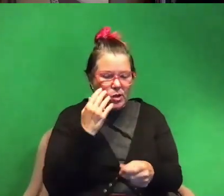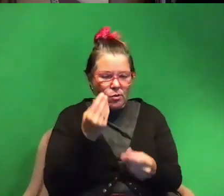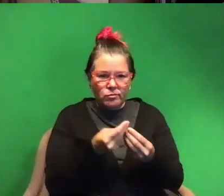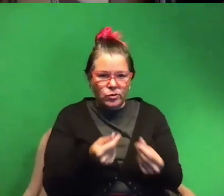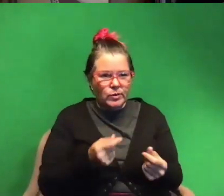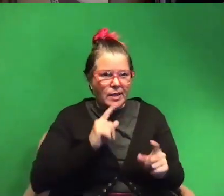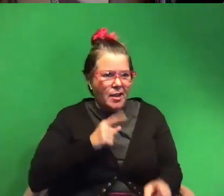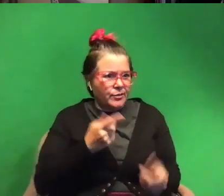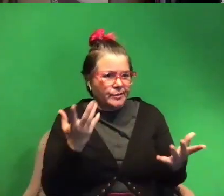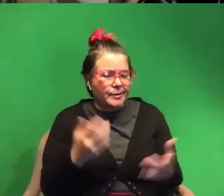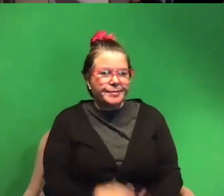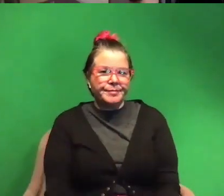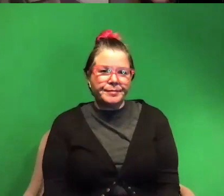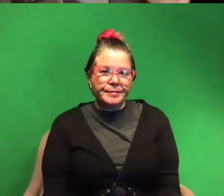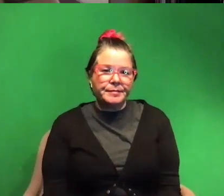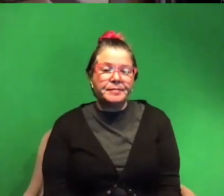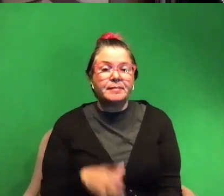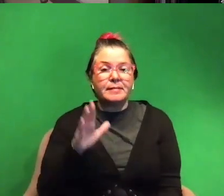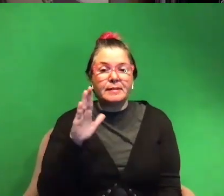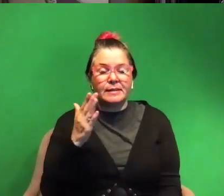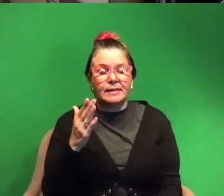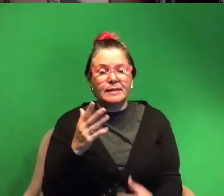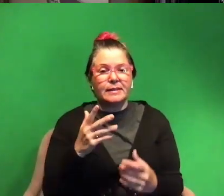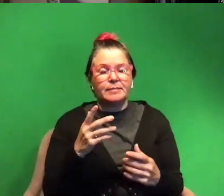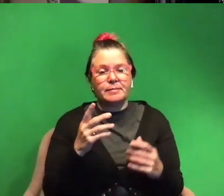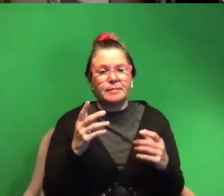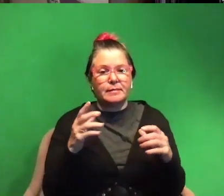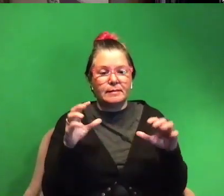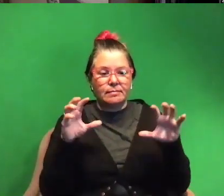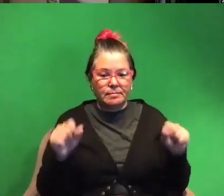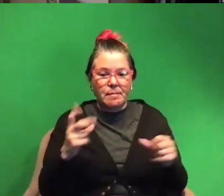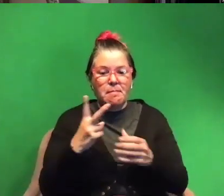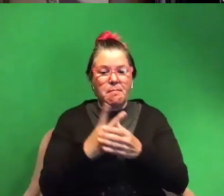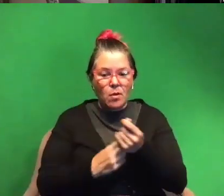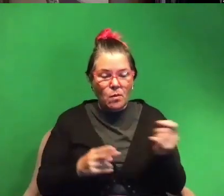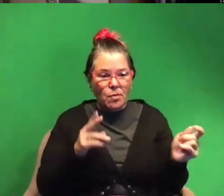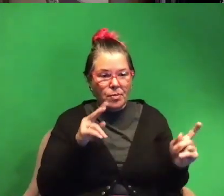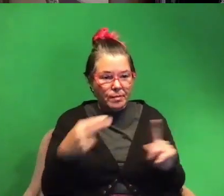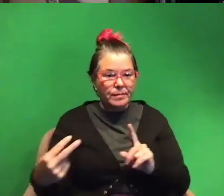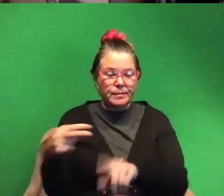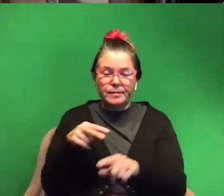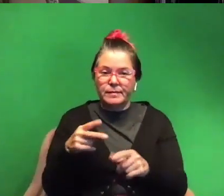take. But it sounds like, yeah, maybe tackling it from both sides might be the best way to go.